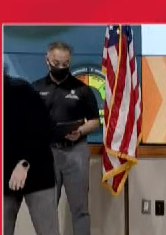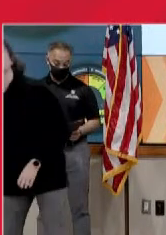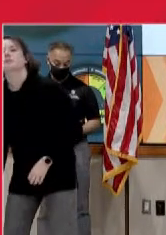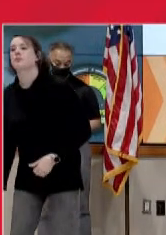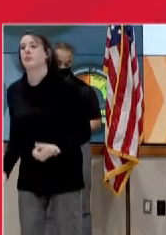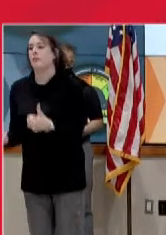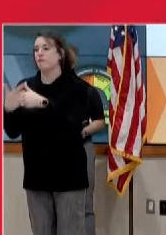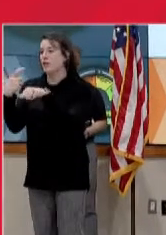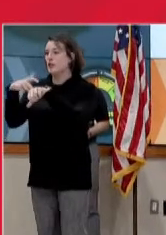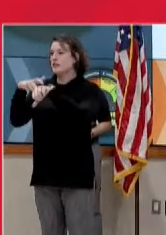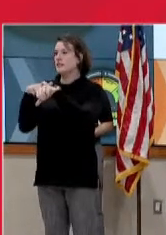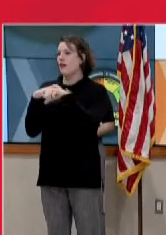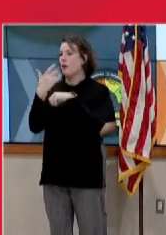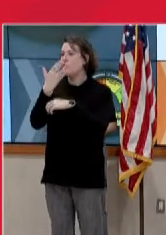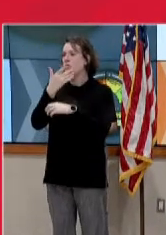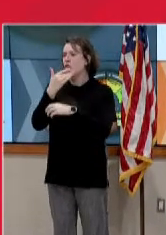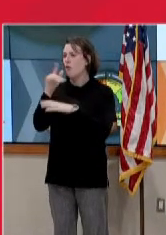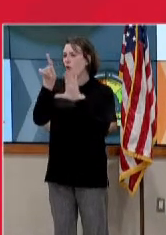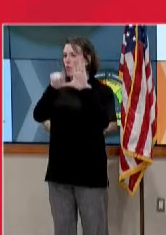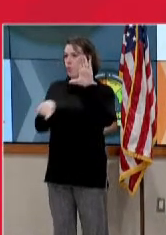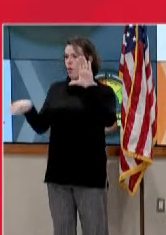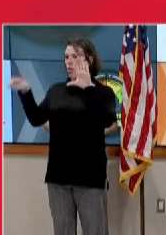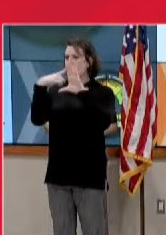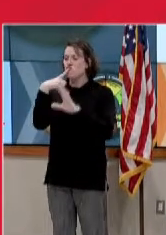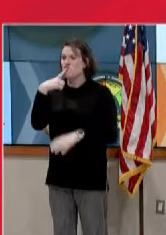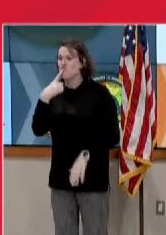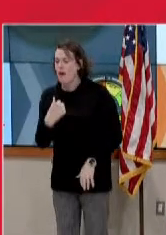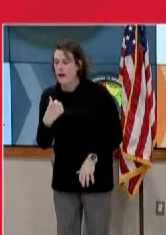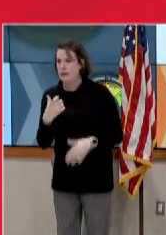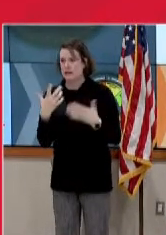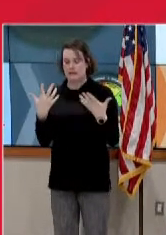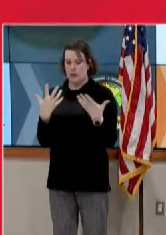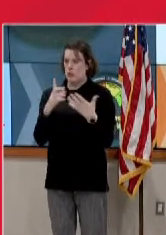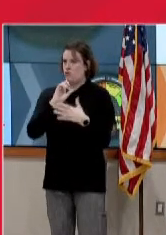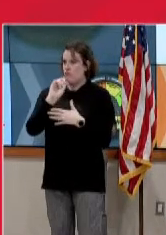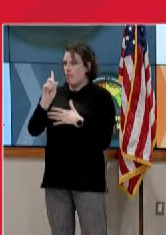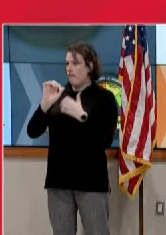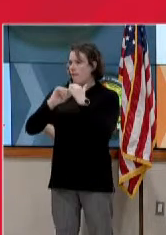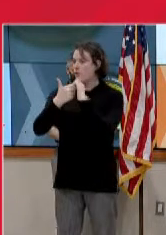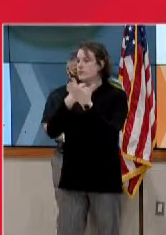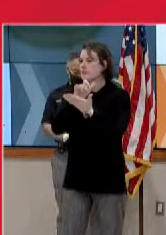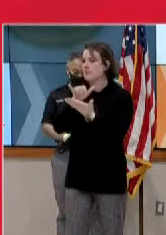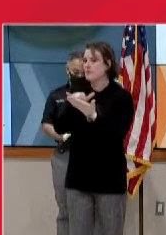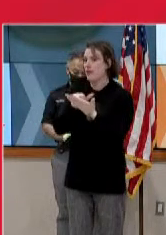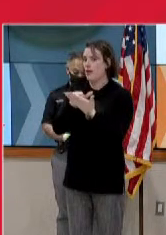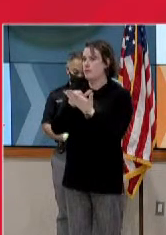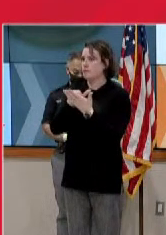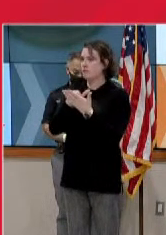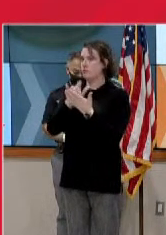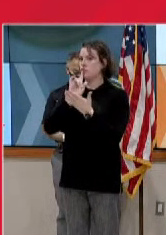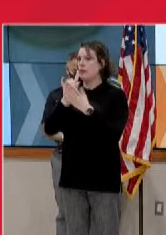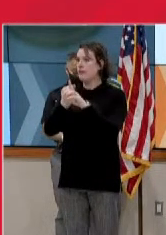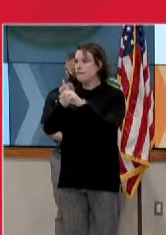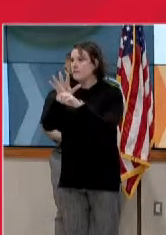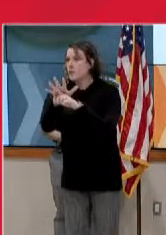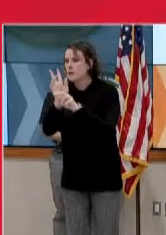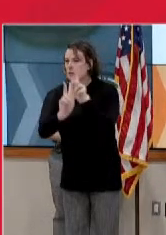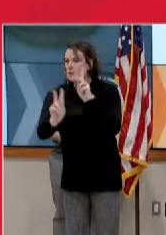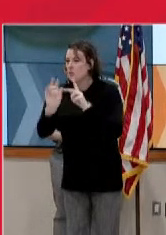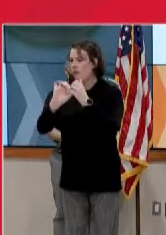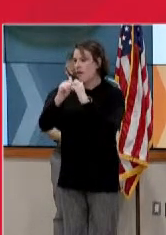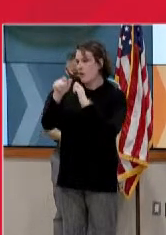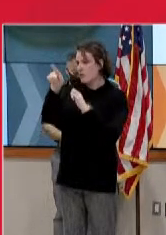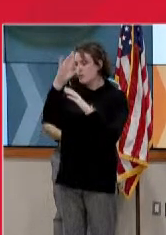So what should that impart to people, and how do you anticipate that some lives